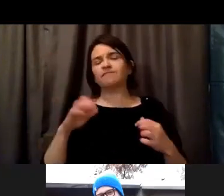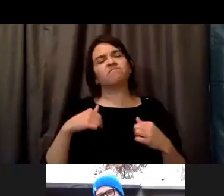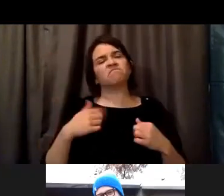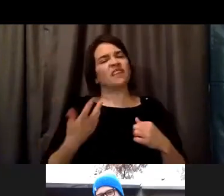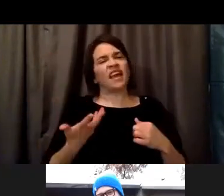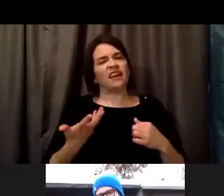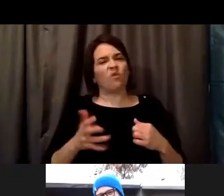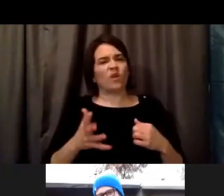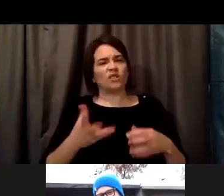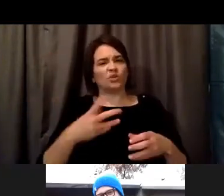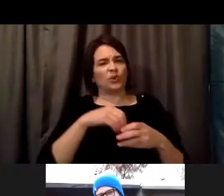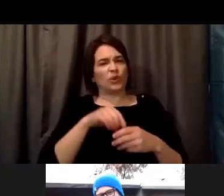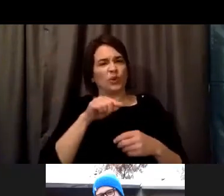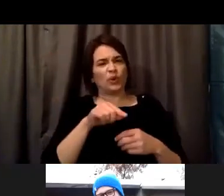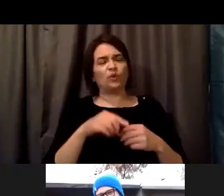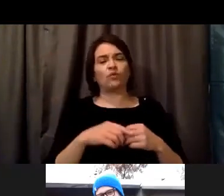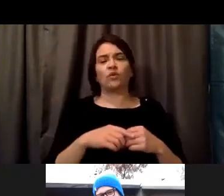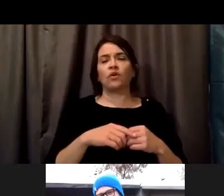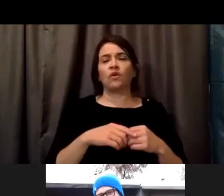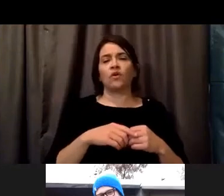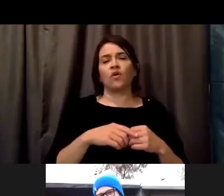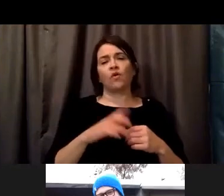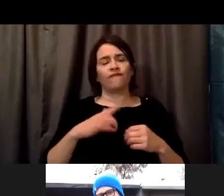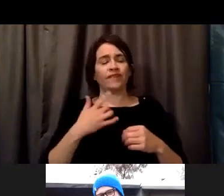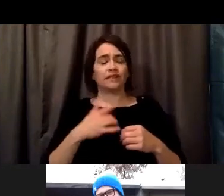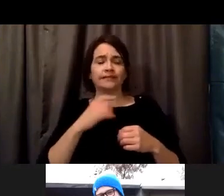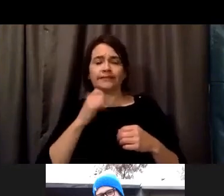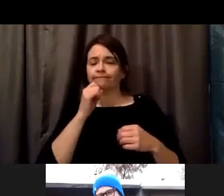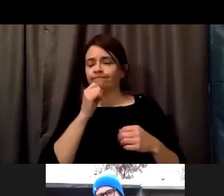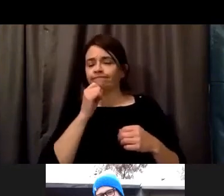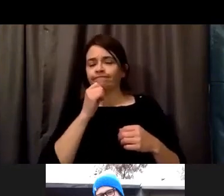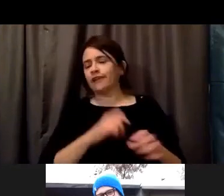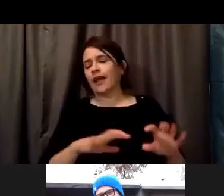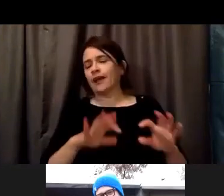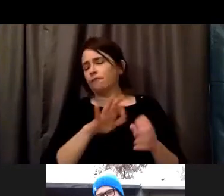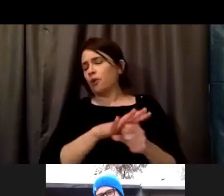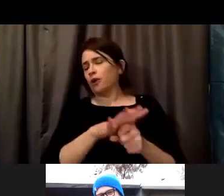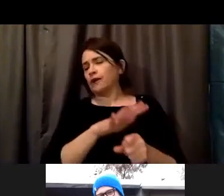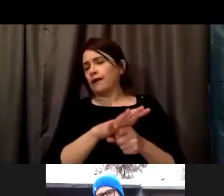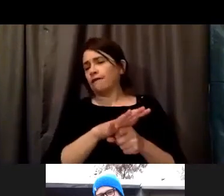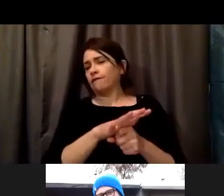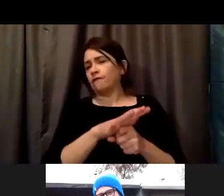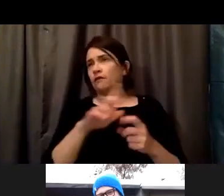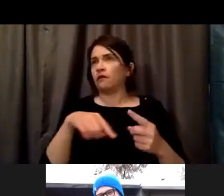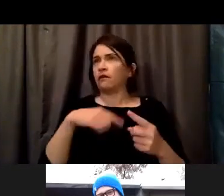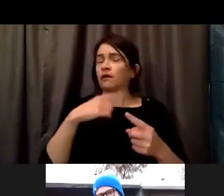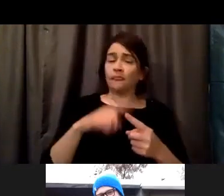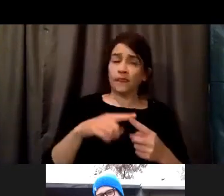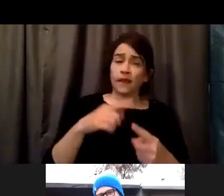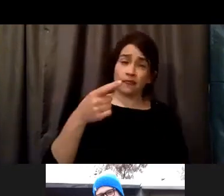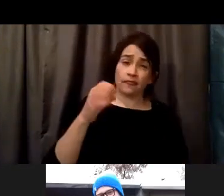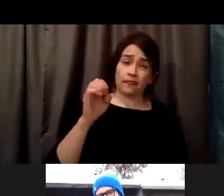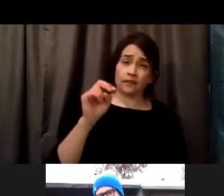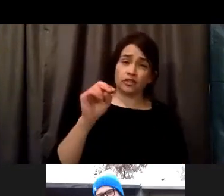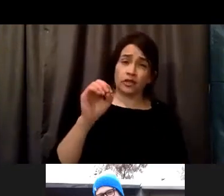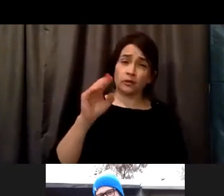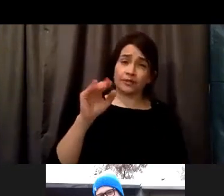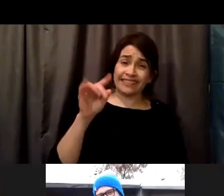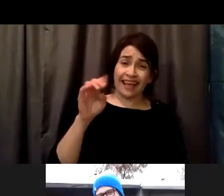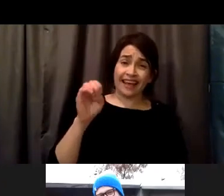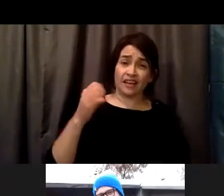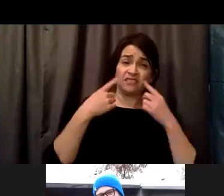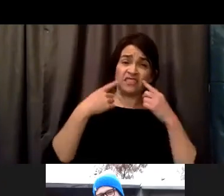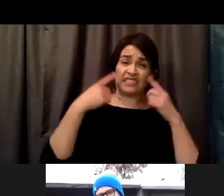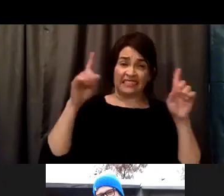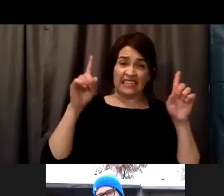important enough, or you feel that it shouldn't be included. Then the genocide succeeded, because a genocide is designed to